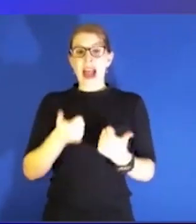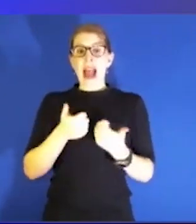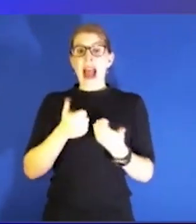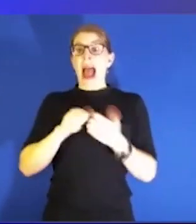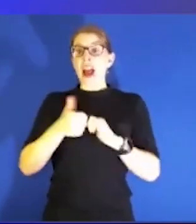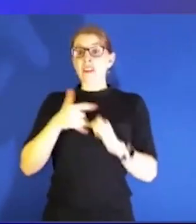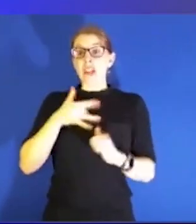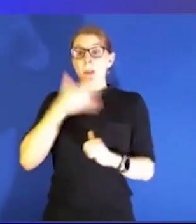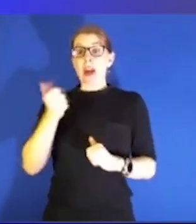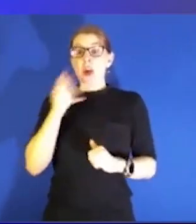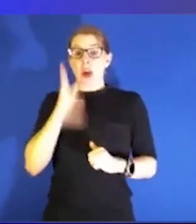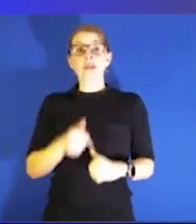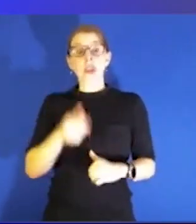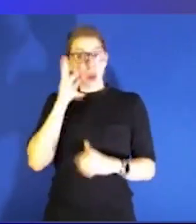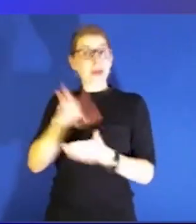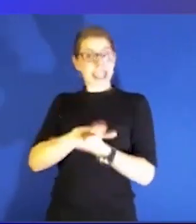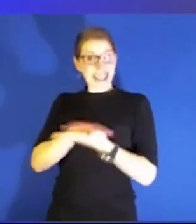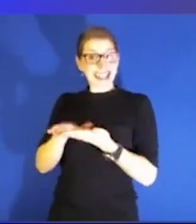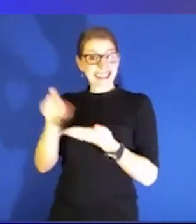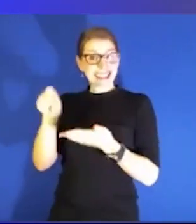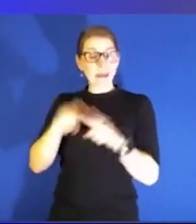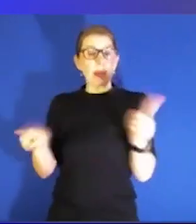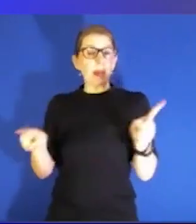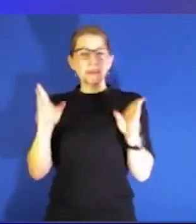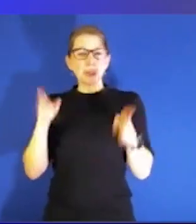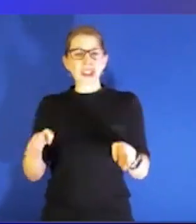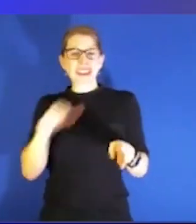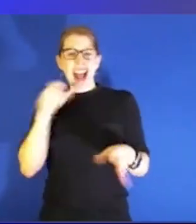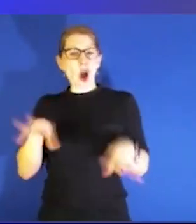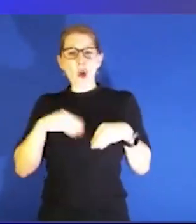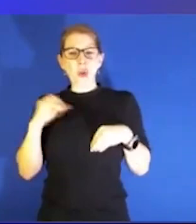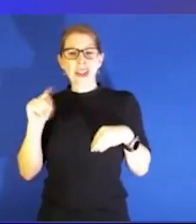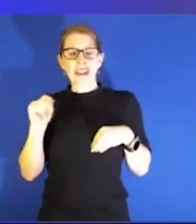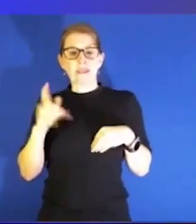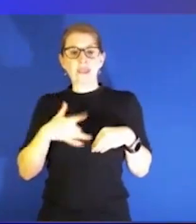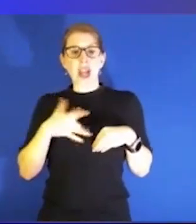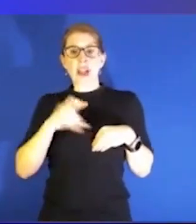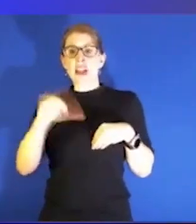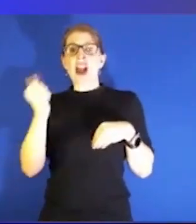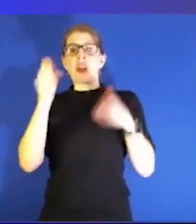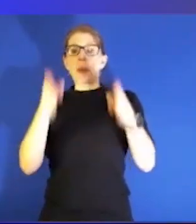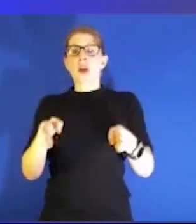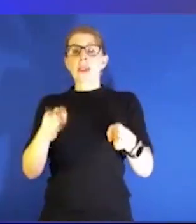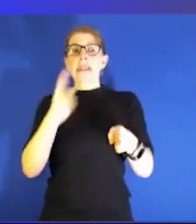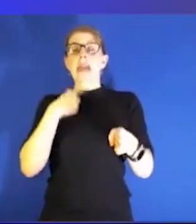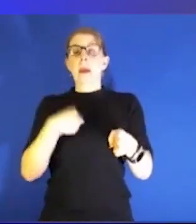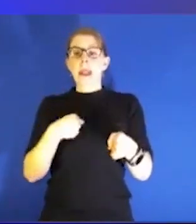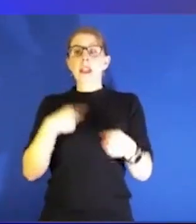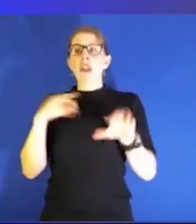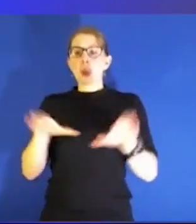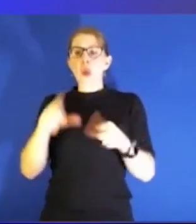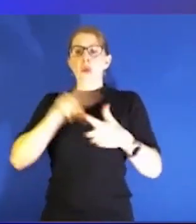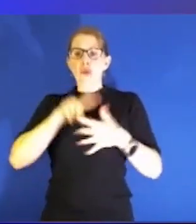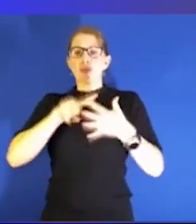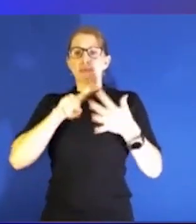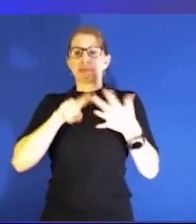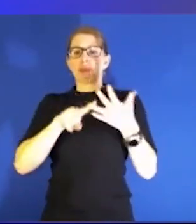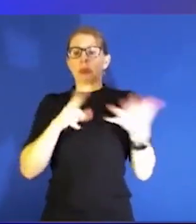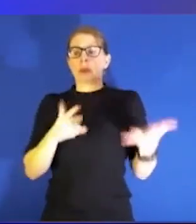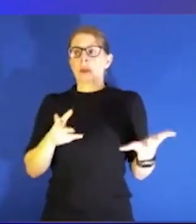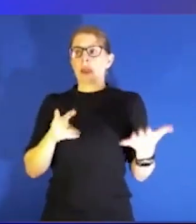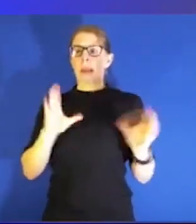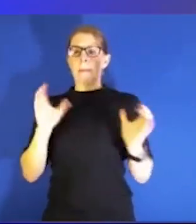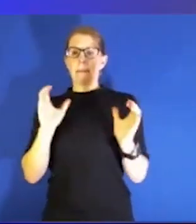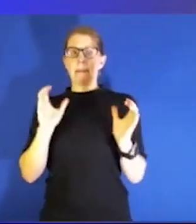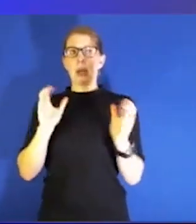that would be nice. But then the person doesn't own it. Then they feel like it's just another person telling them you need to do X versus I think